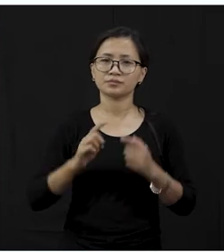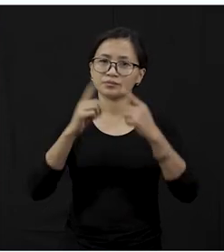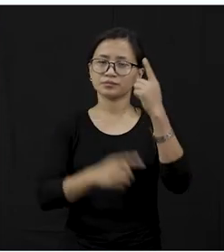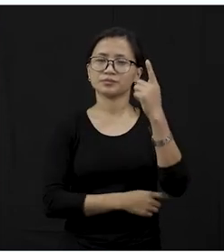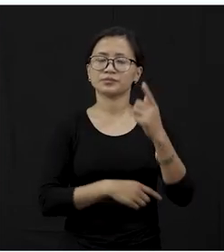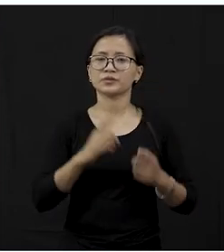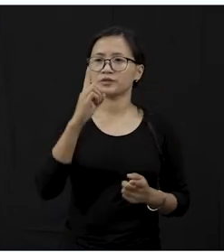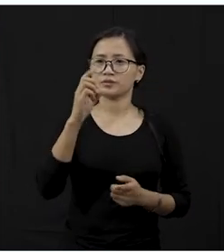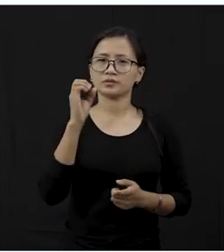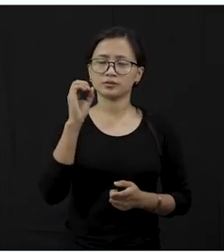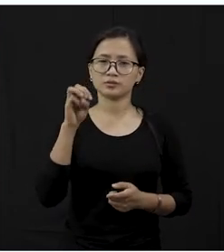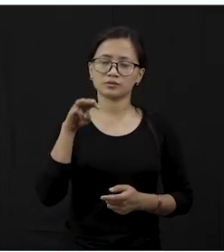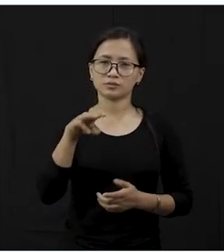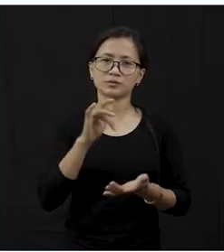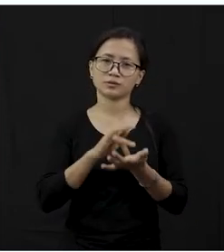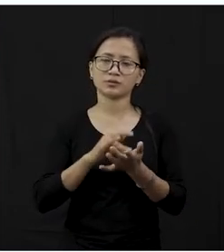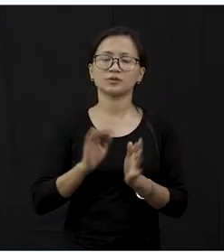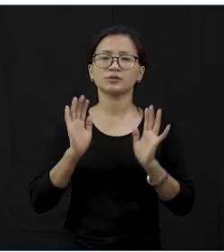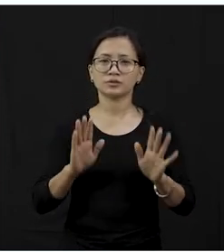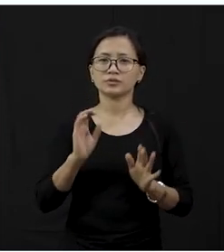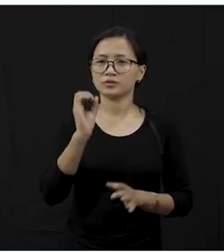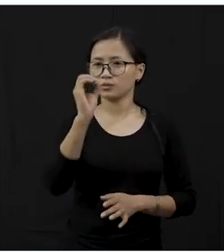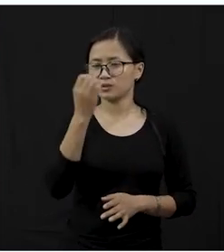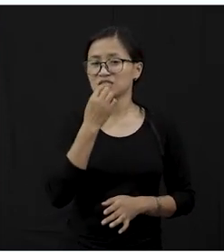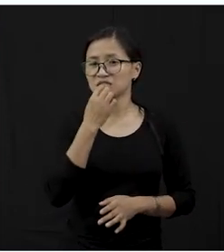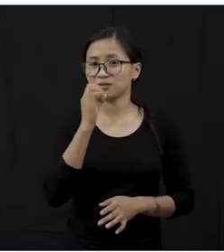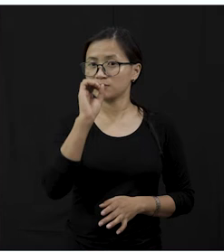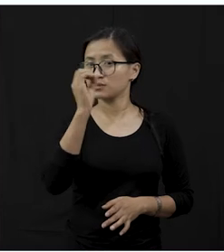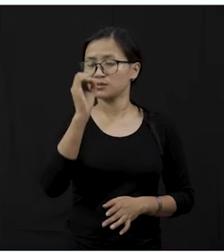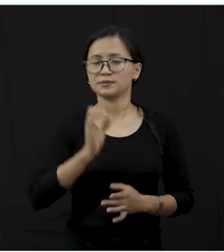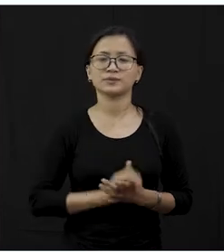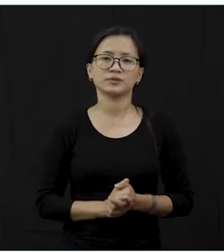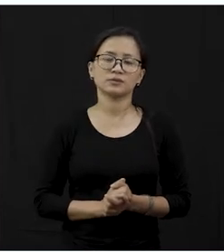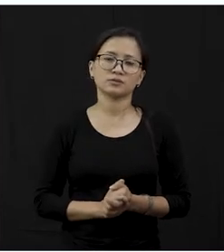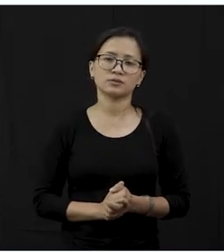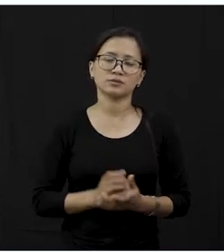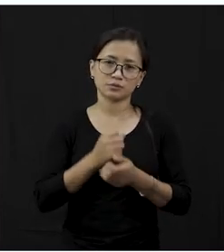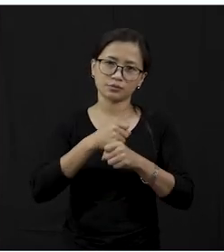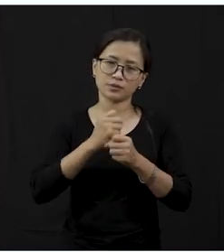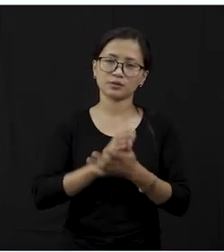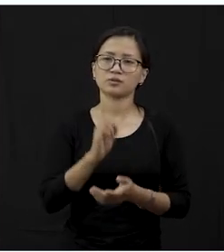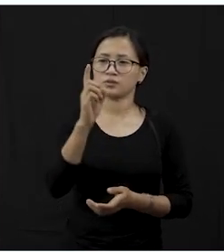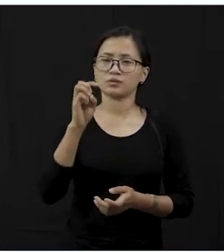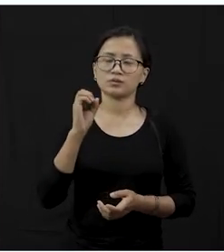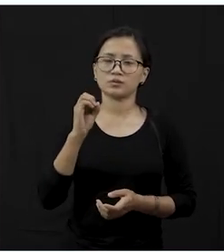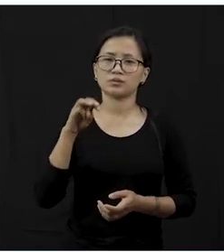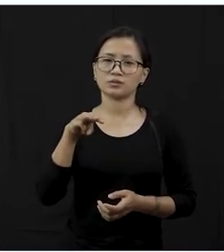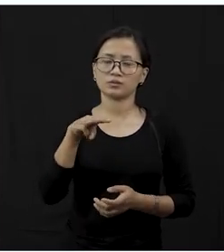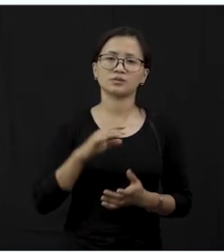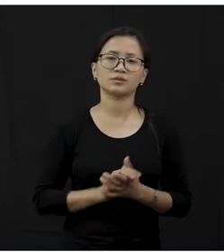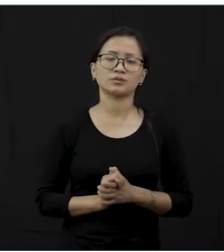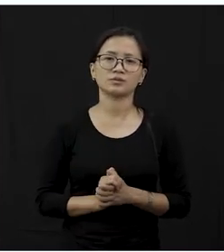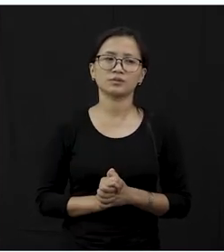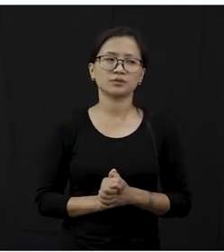last 10,000s place, we have that one bit, which make it 10,000s. So coming to this, we will